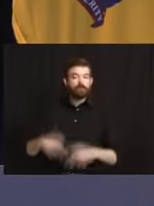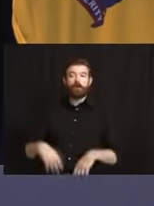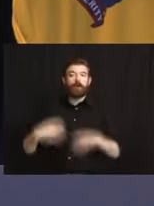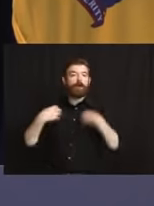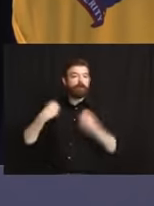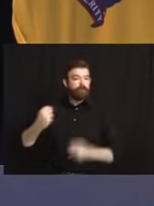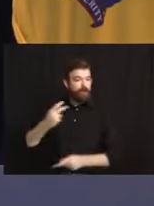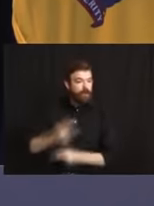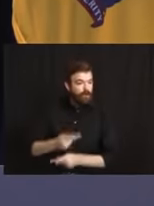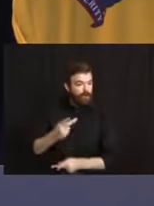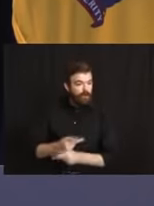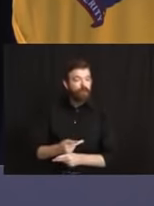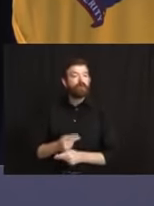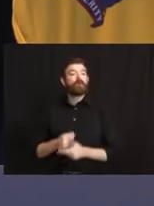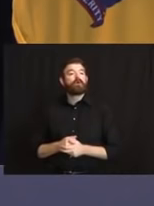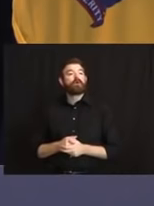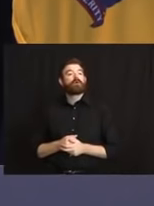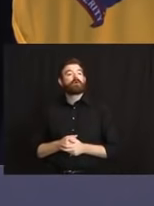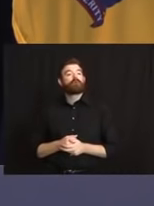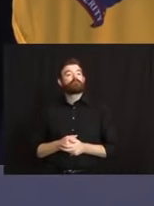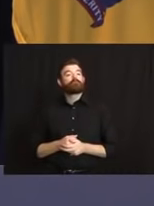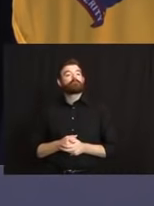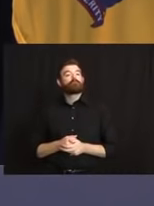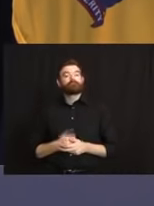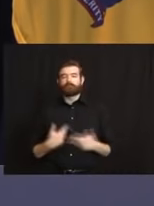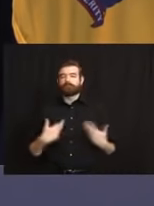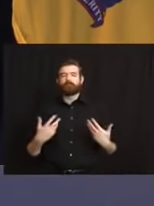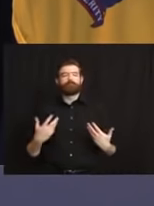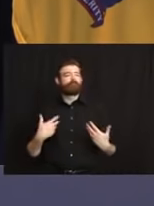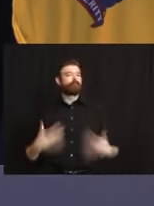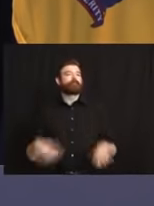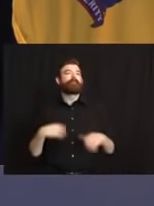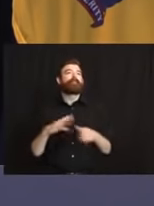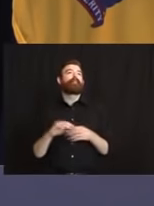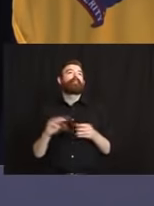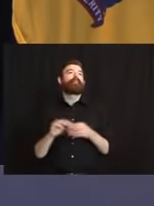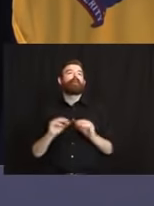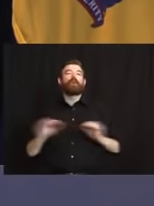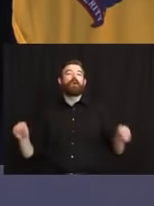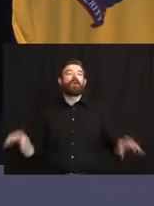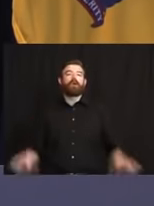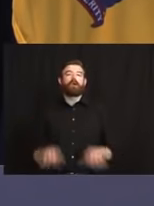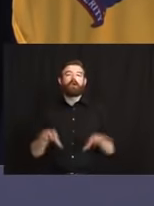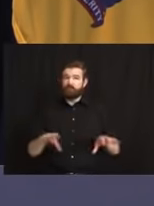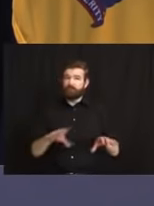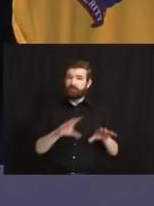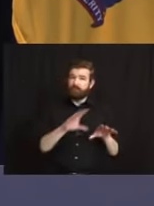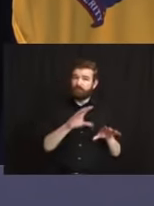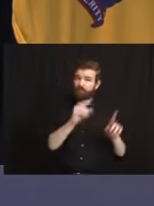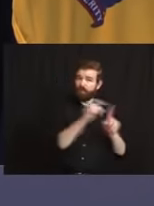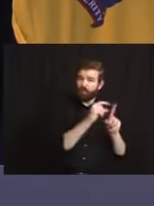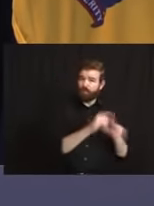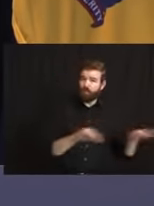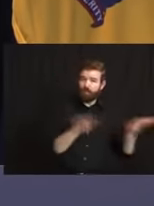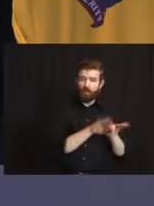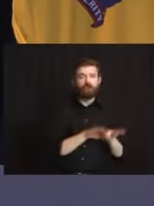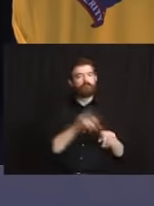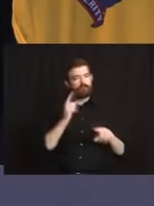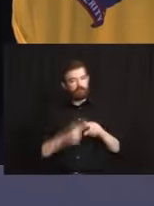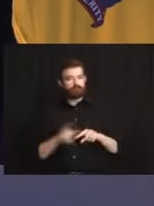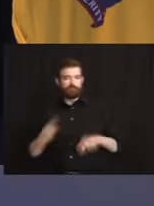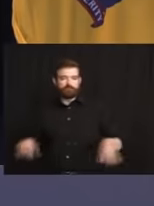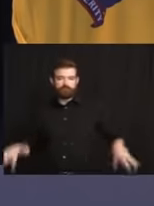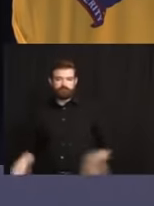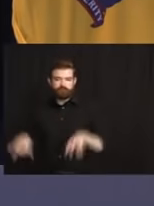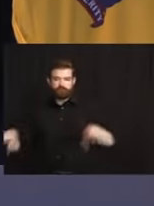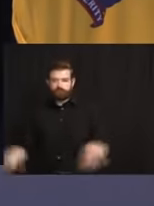just saying the right things, which words matter, but doing the right things with dollars? Where are your priorities in closing the gaps? As